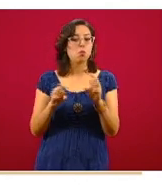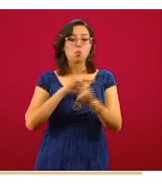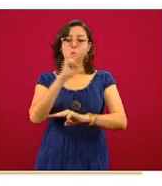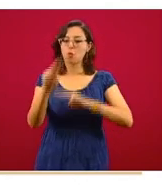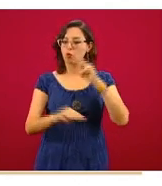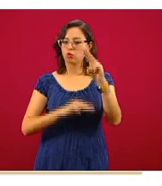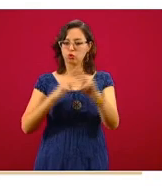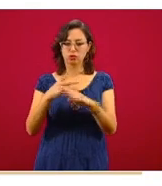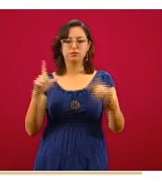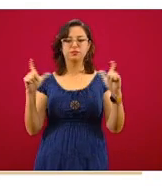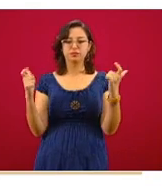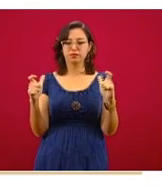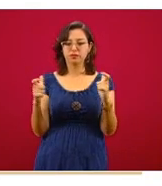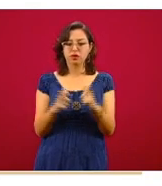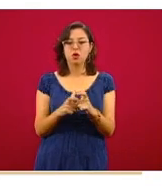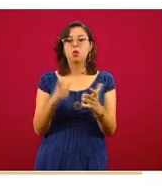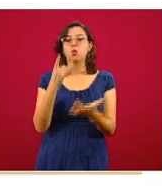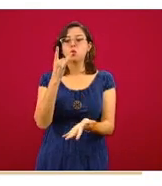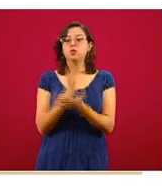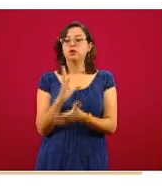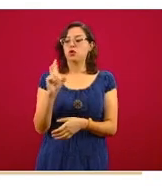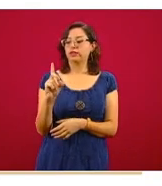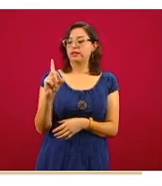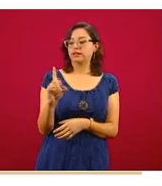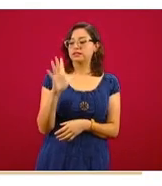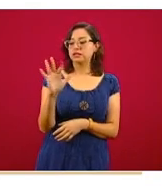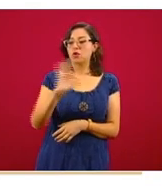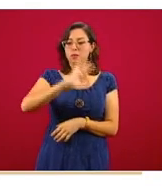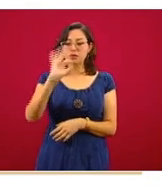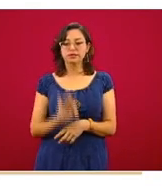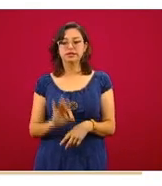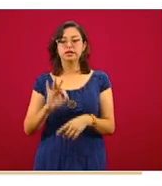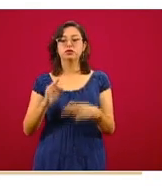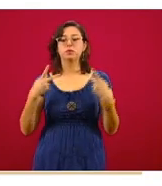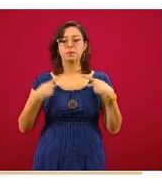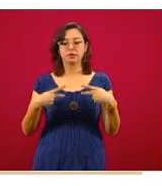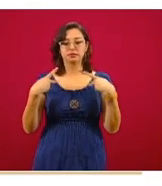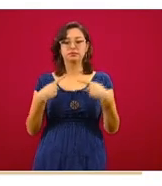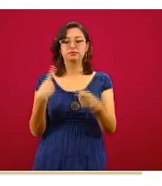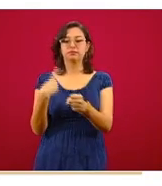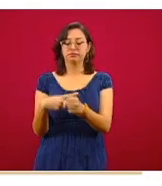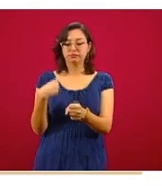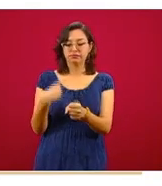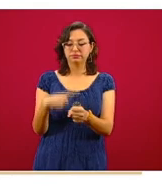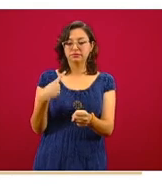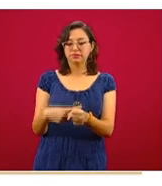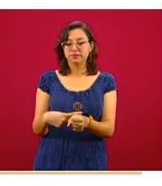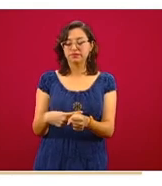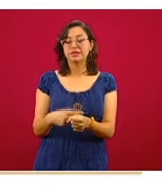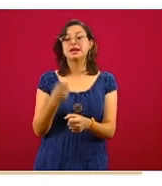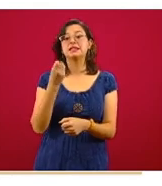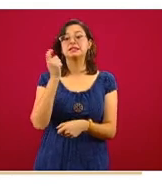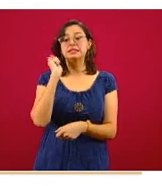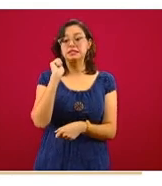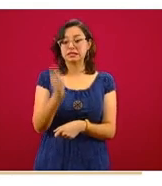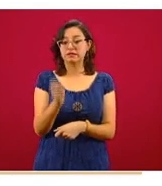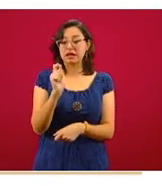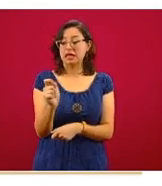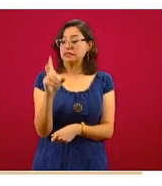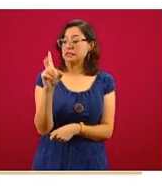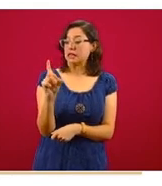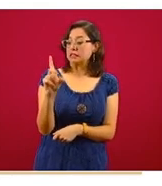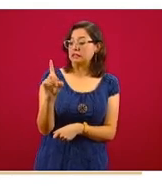can see how worldwide the pandemic continues to decrease. The percentage of active